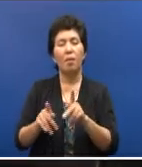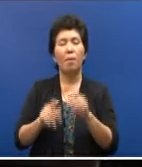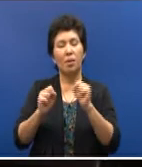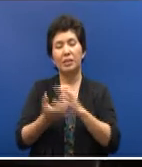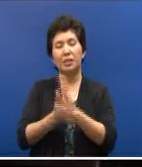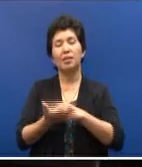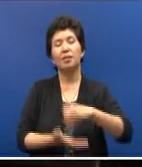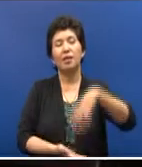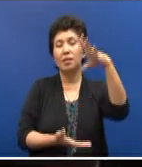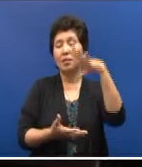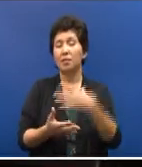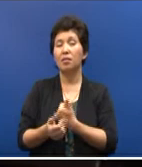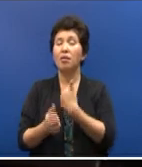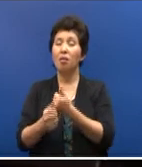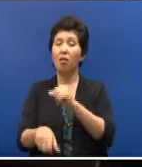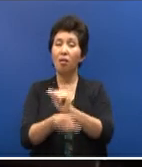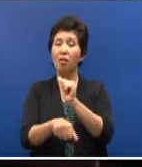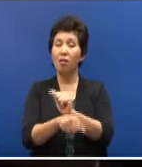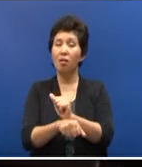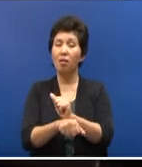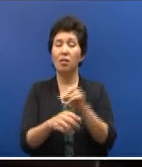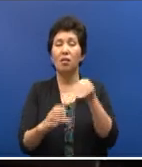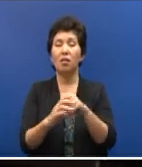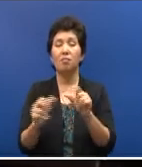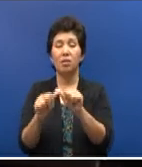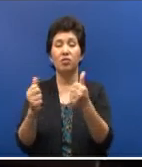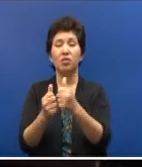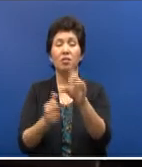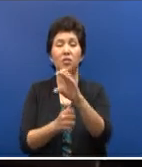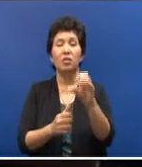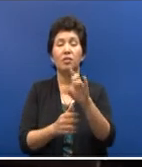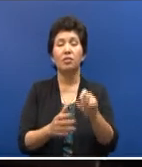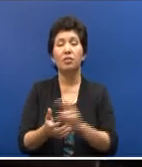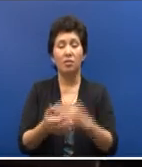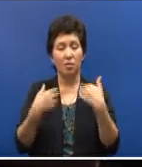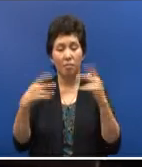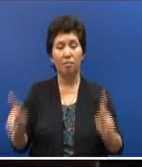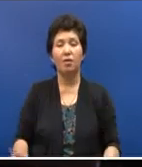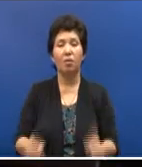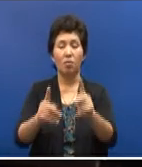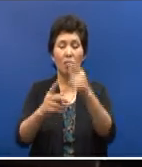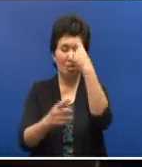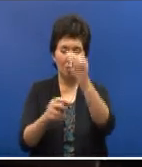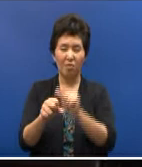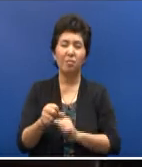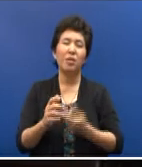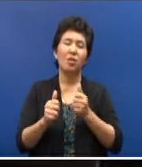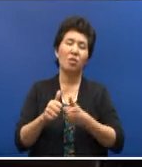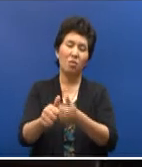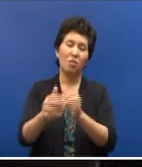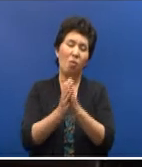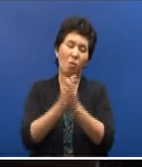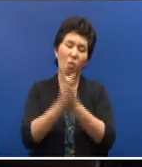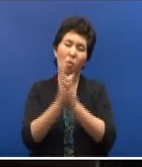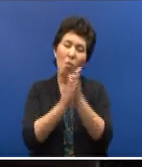become rich, okay, by working diligently. Okay, everybody must have that opportunity if they work hard. Okay,